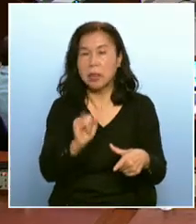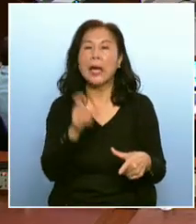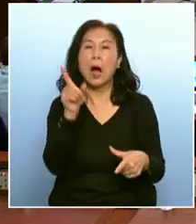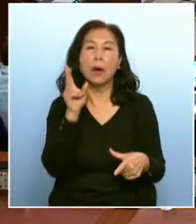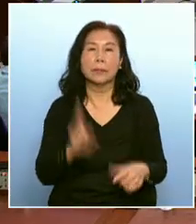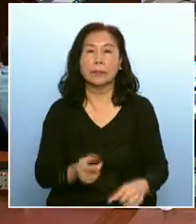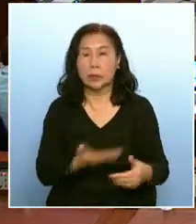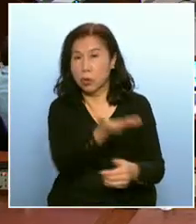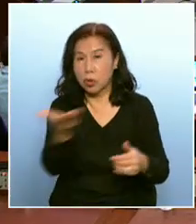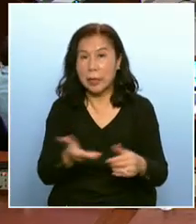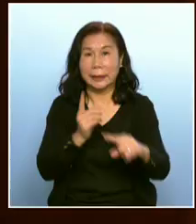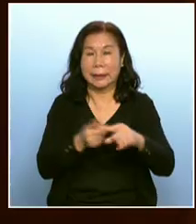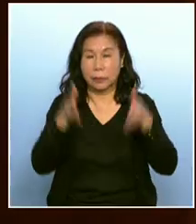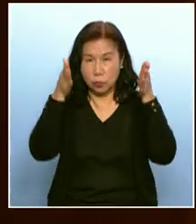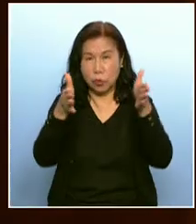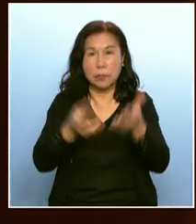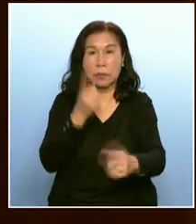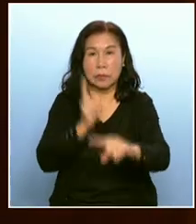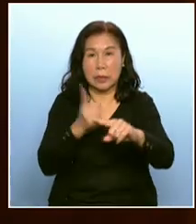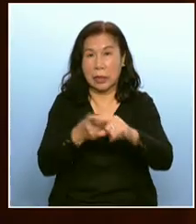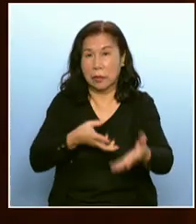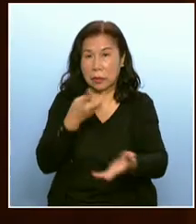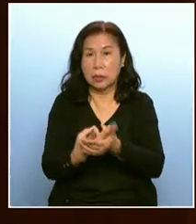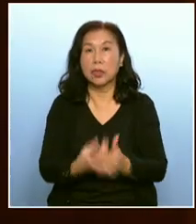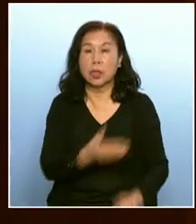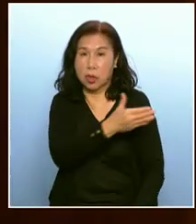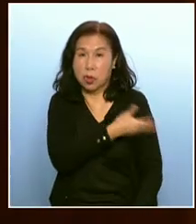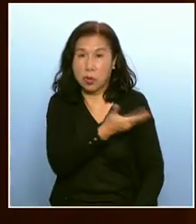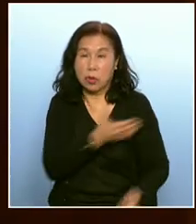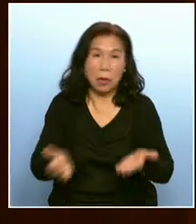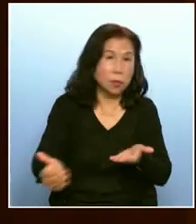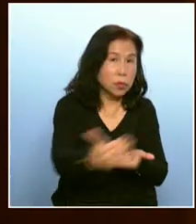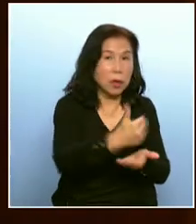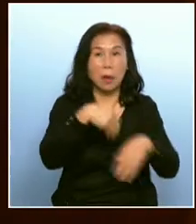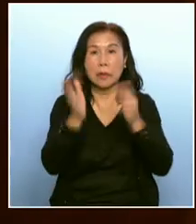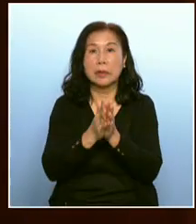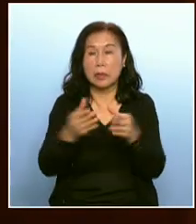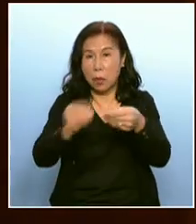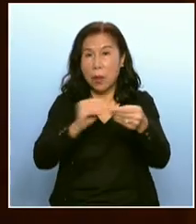yet, because we do not want to have any unfairness.